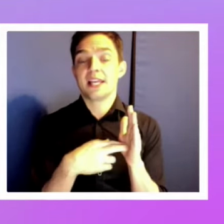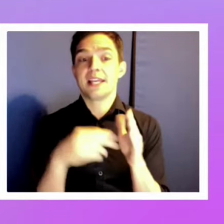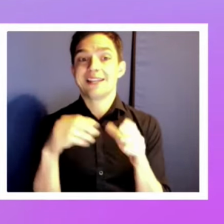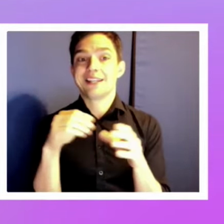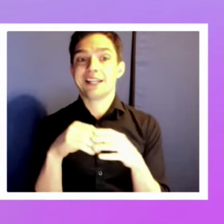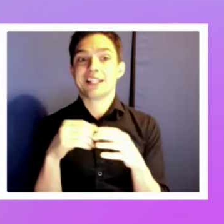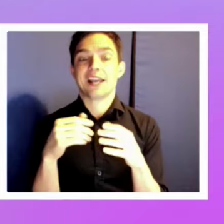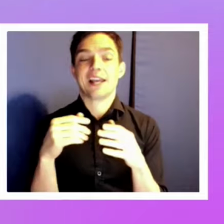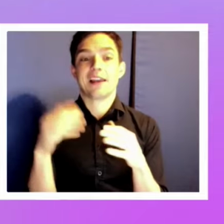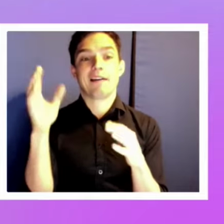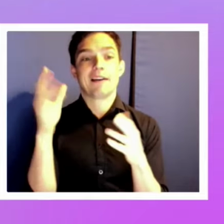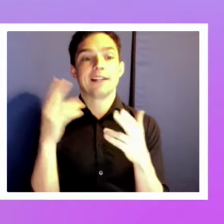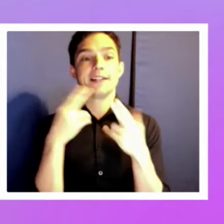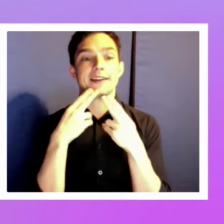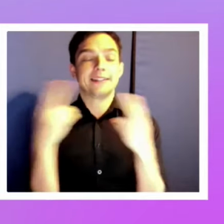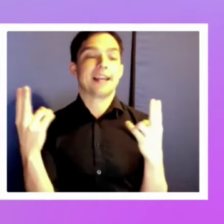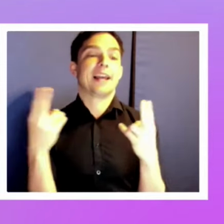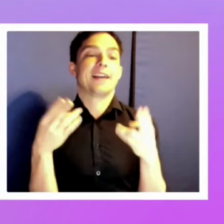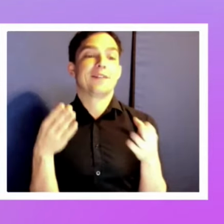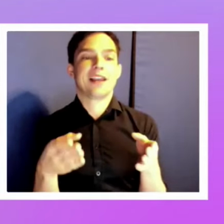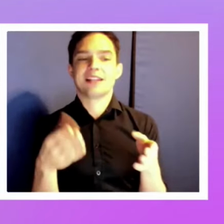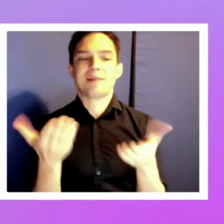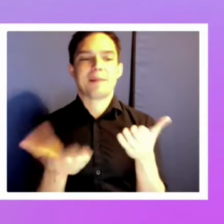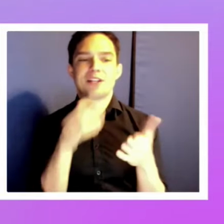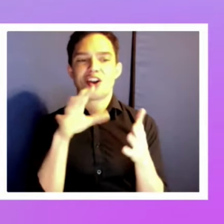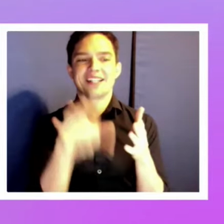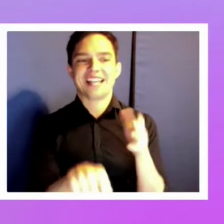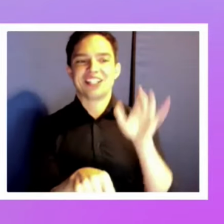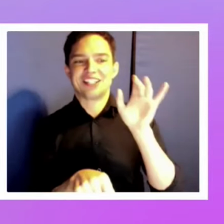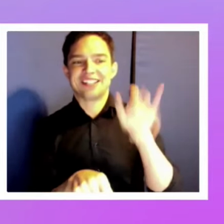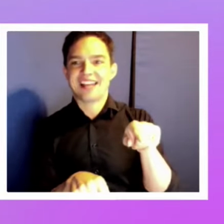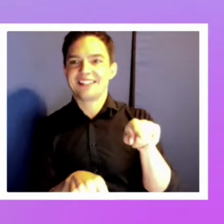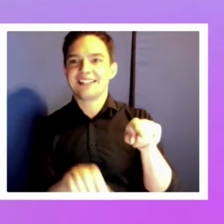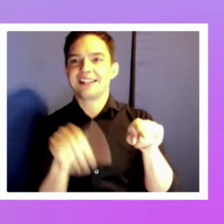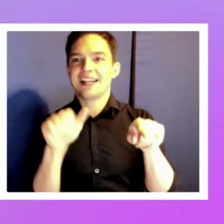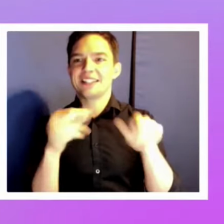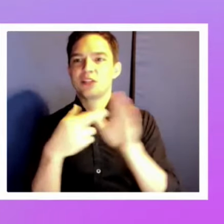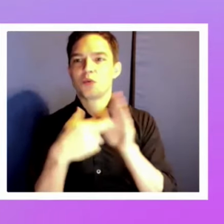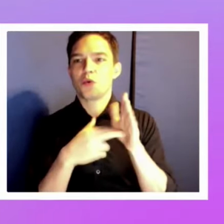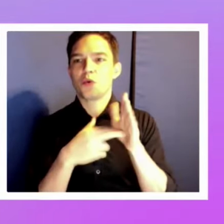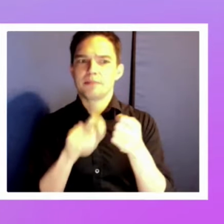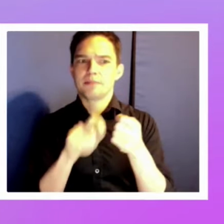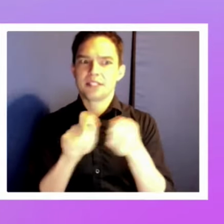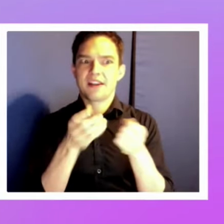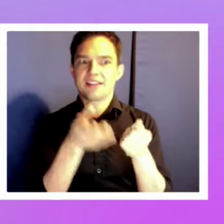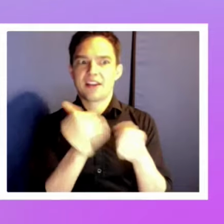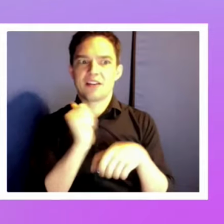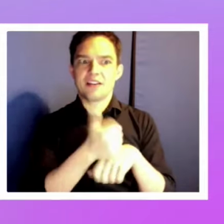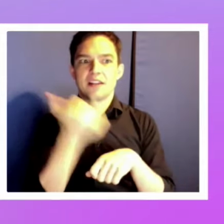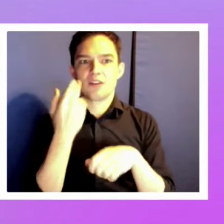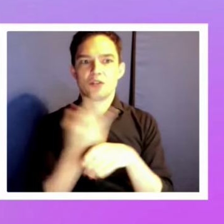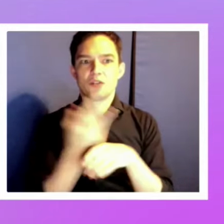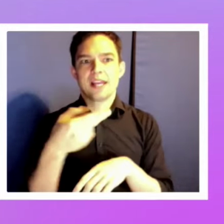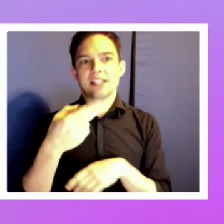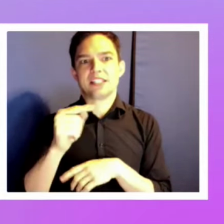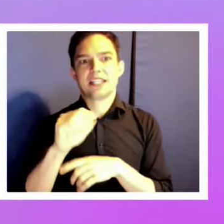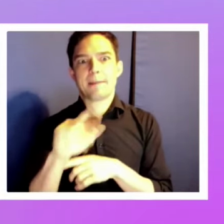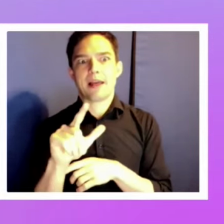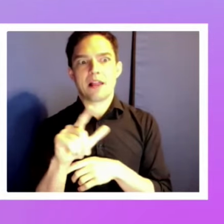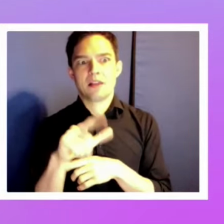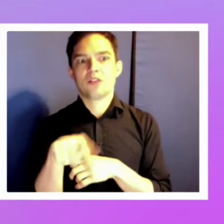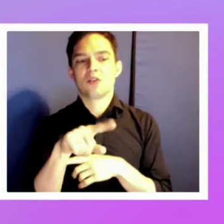not catch this. And the ACT rule is specific here that if you're using HTML entities, those also